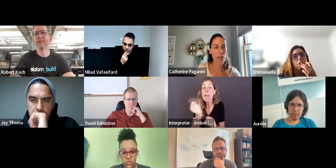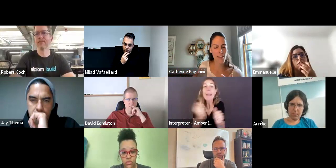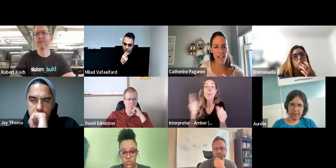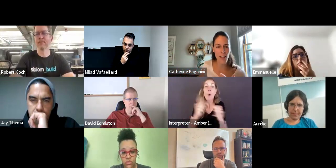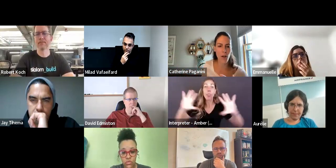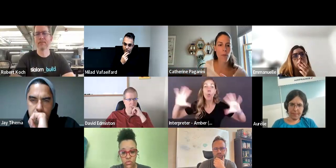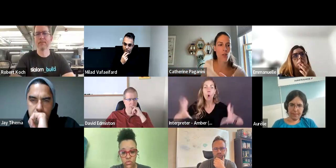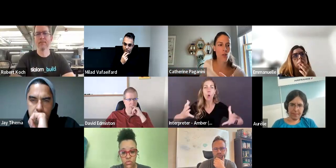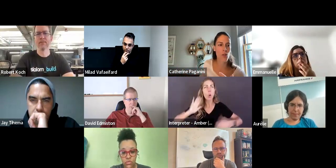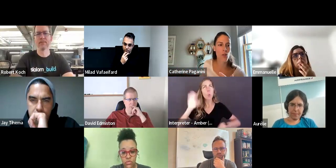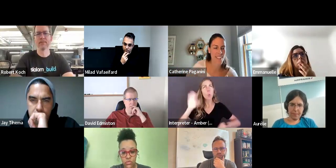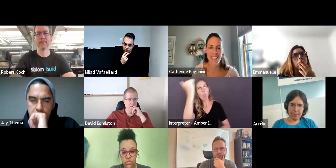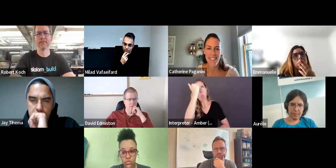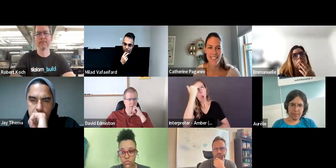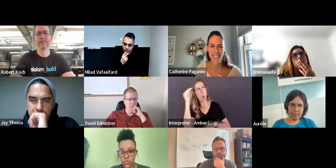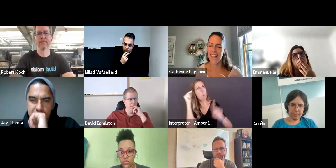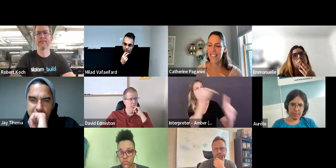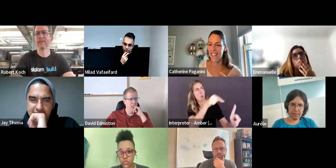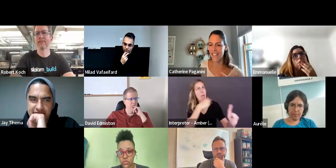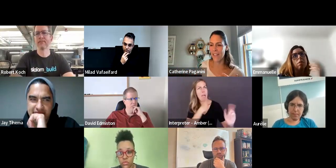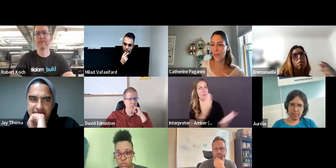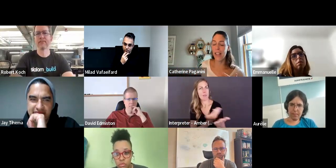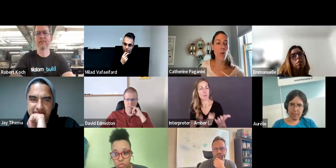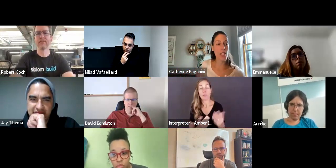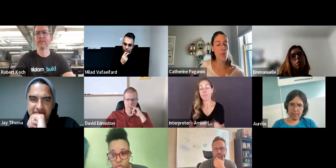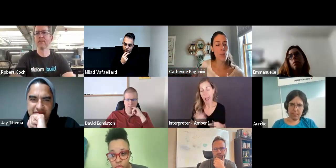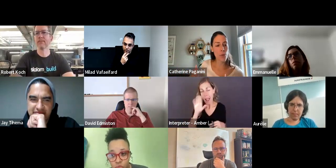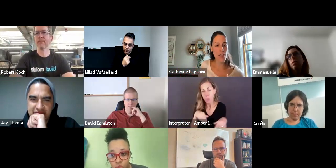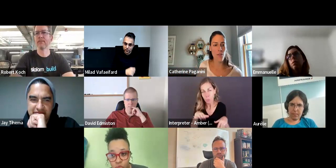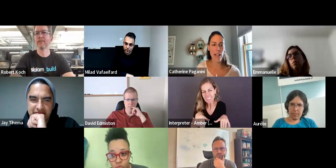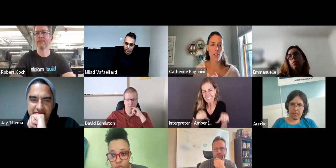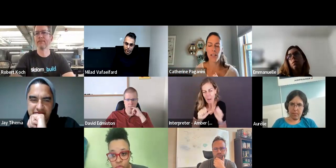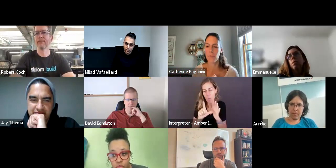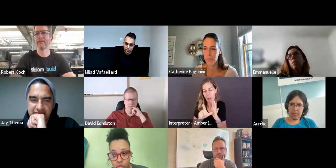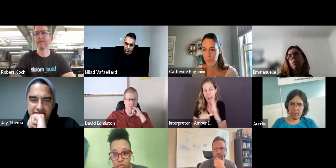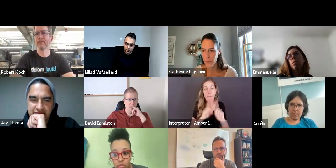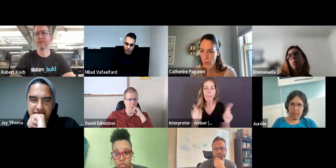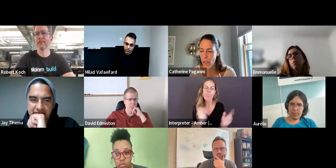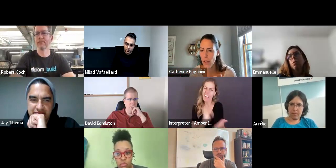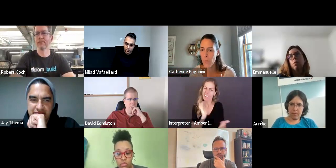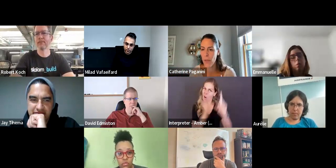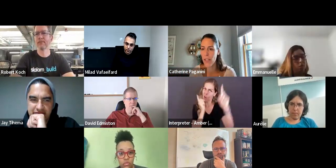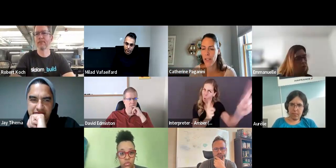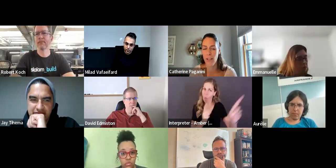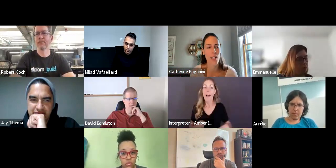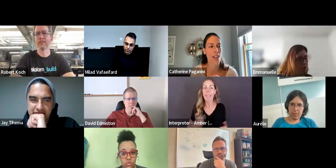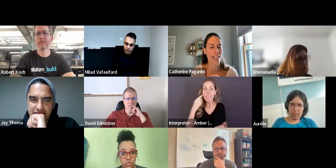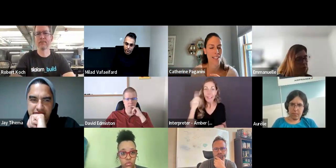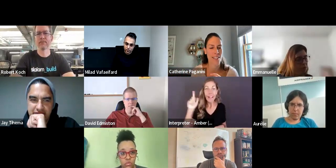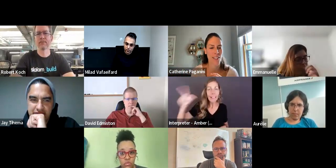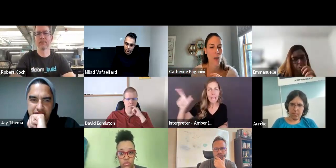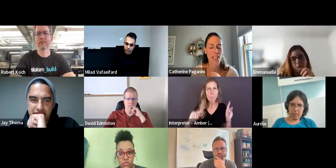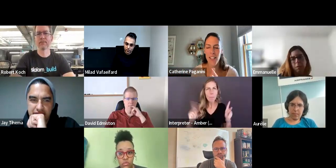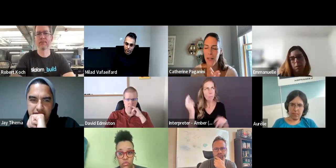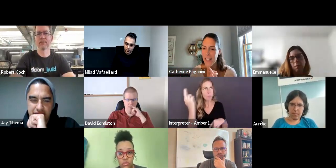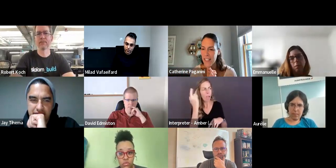while, but that's our ambitious goal. I think once people see the value in it, I don't think